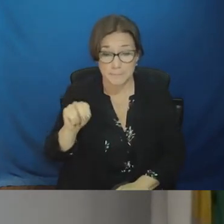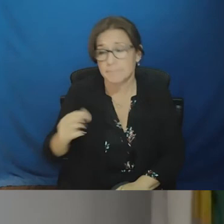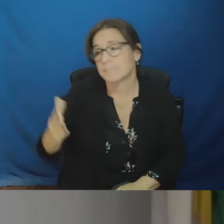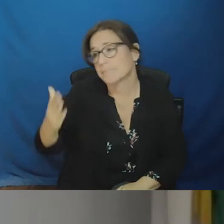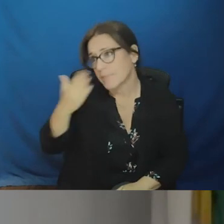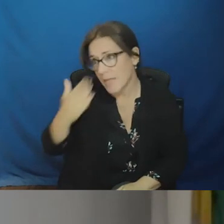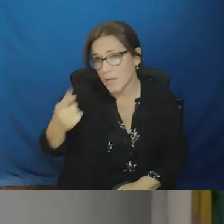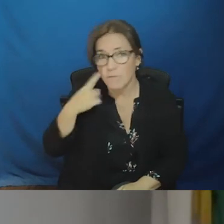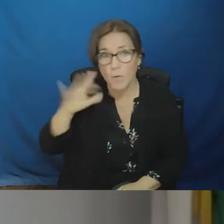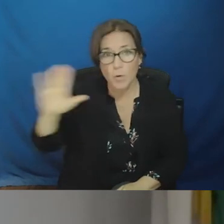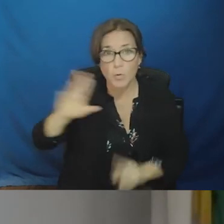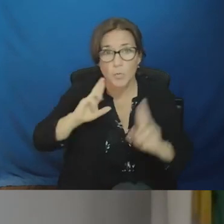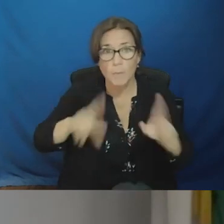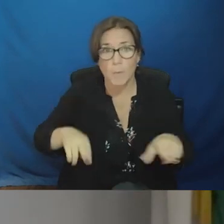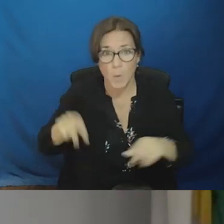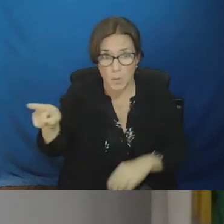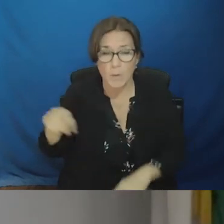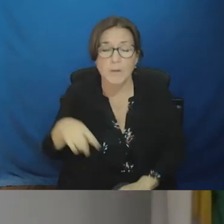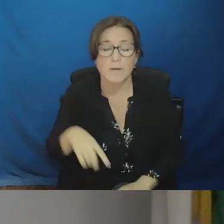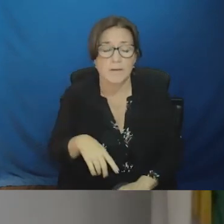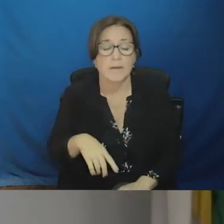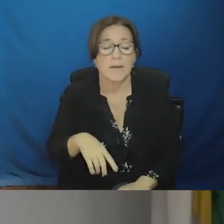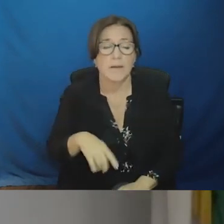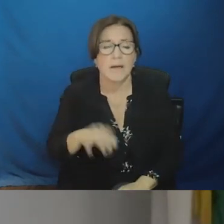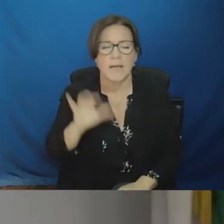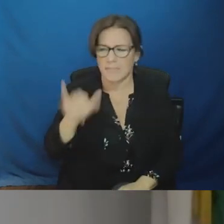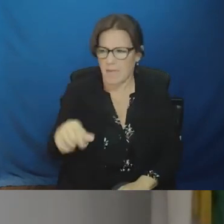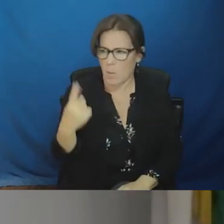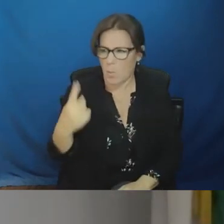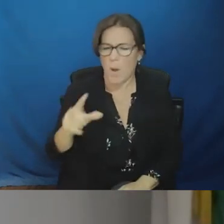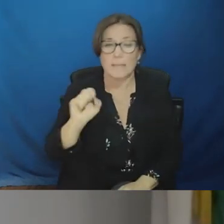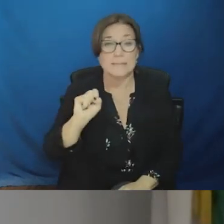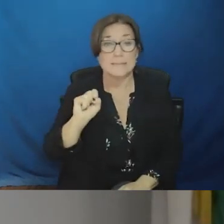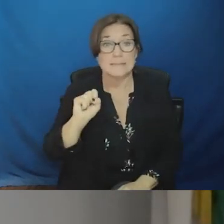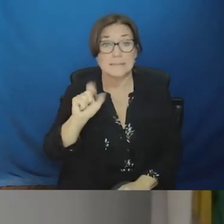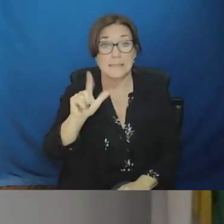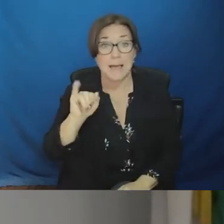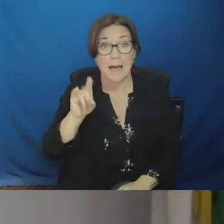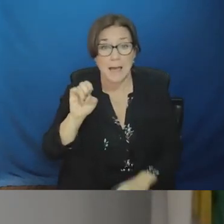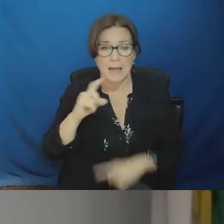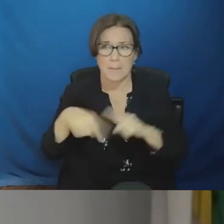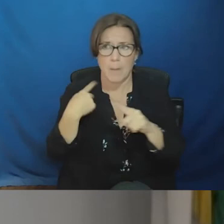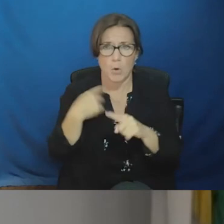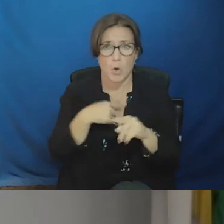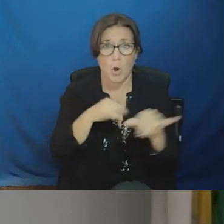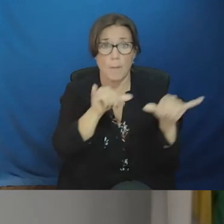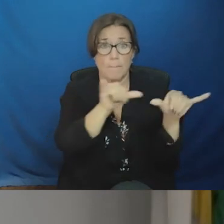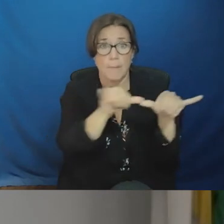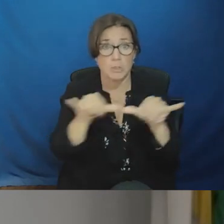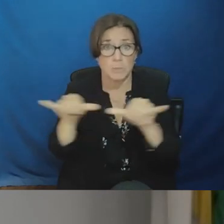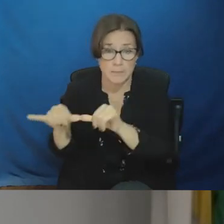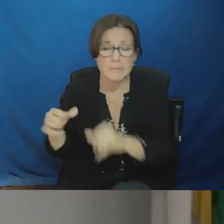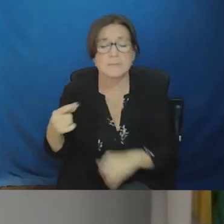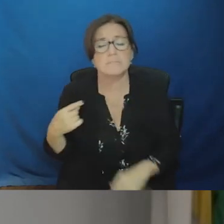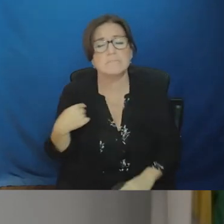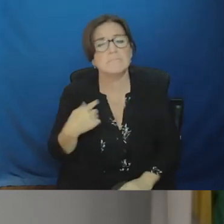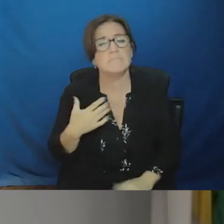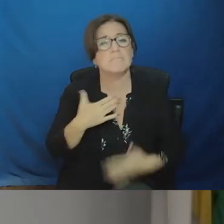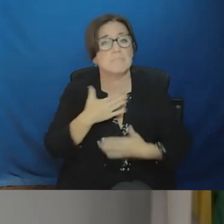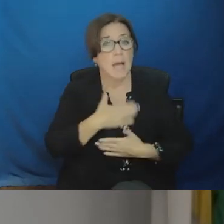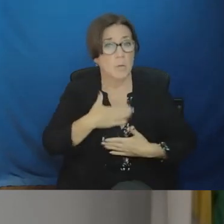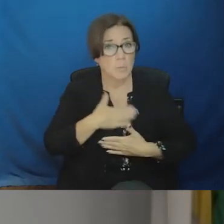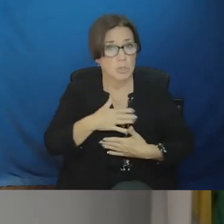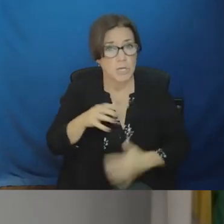this report and the slide about what we're going to measure. I really appreciate you, Dr.